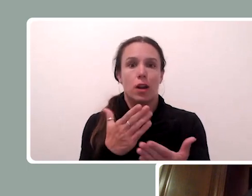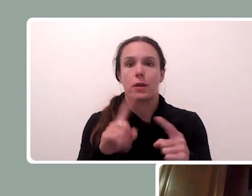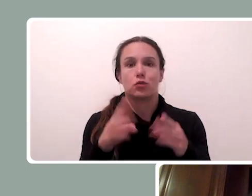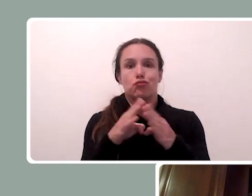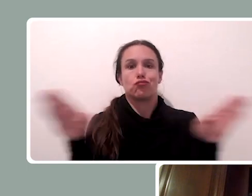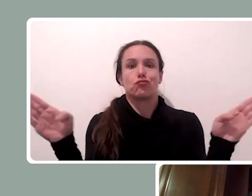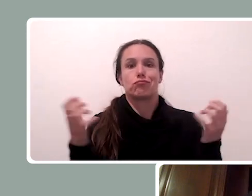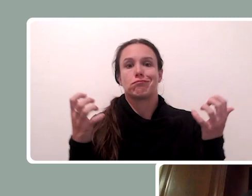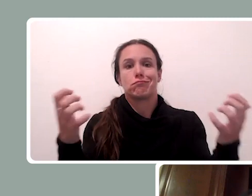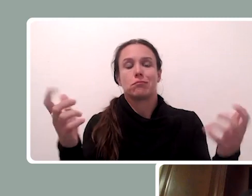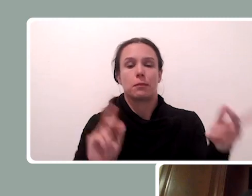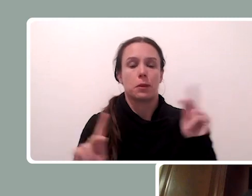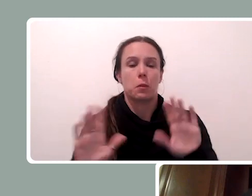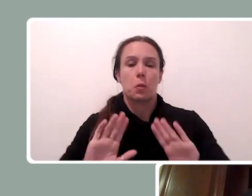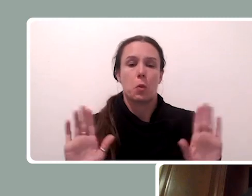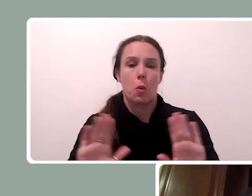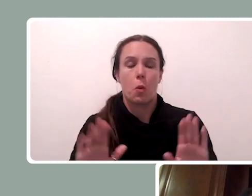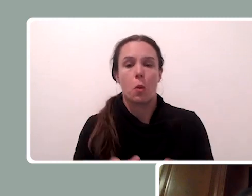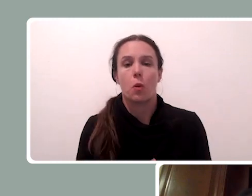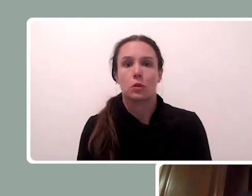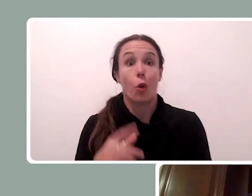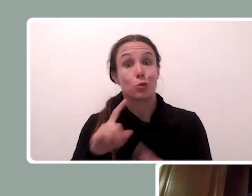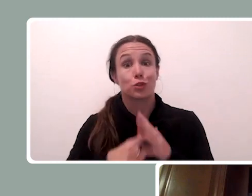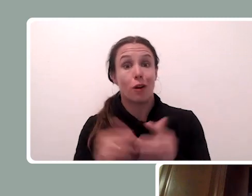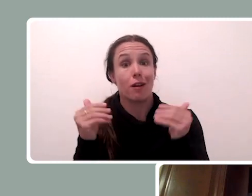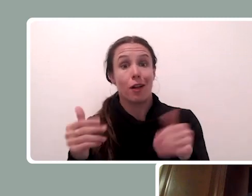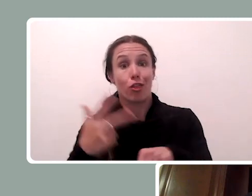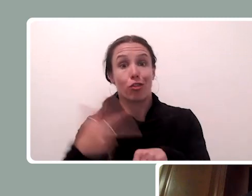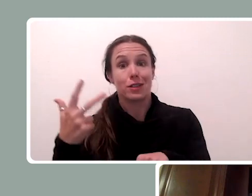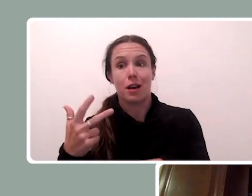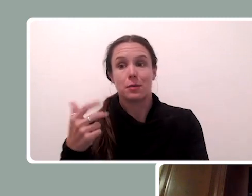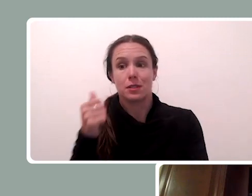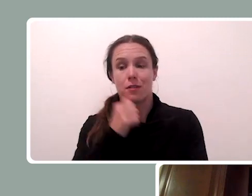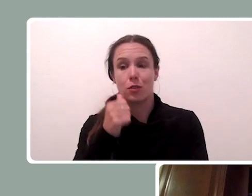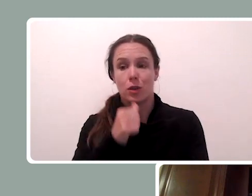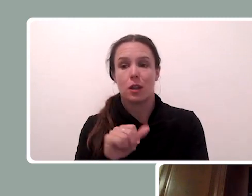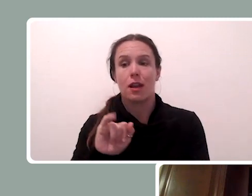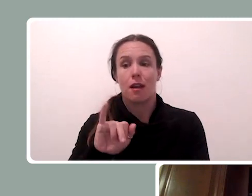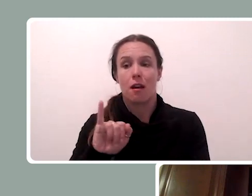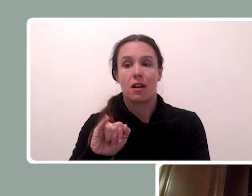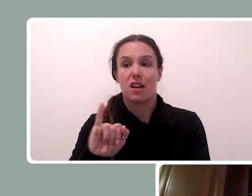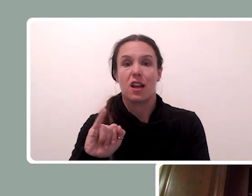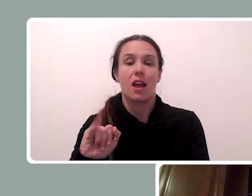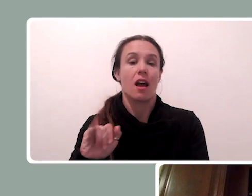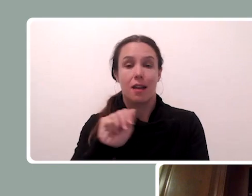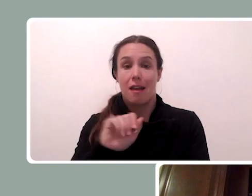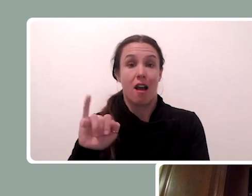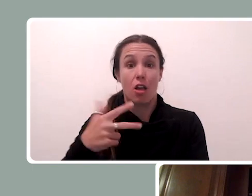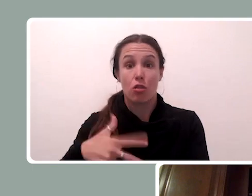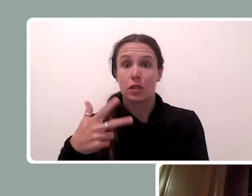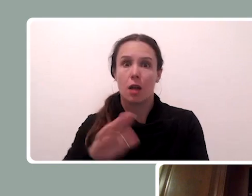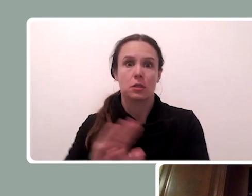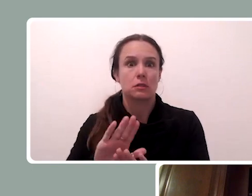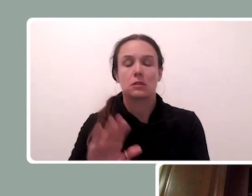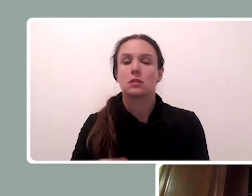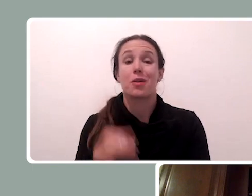audience today that, oh, please start taking your AIs 3 times a week. That's not what I'm trying to say. But I think if these drugs are causing